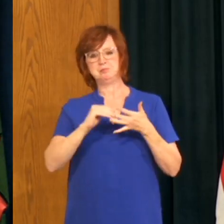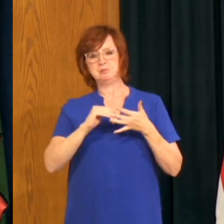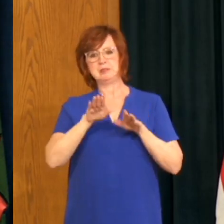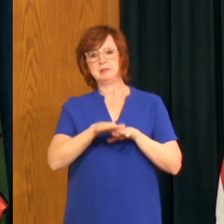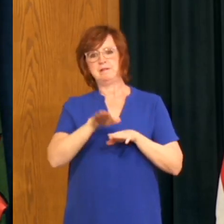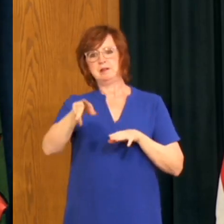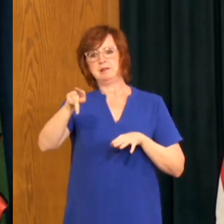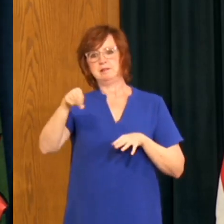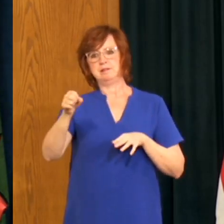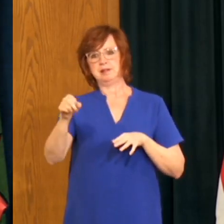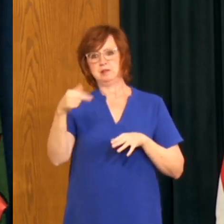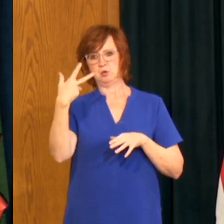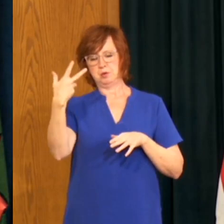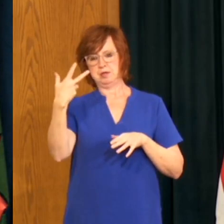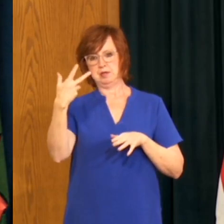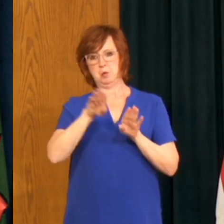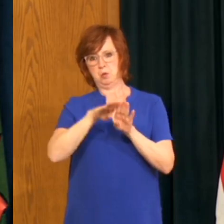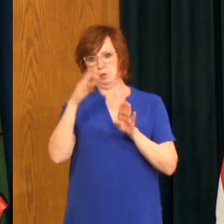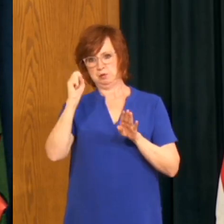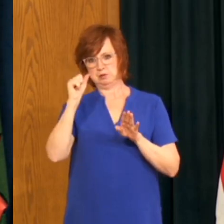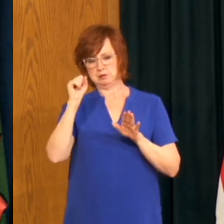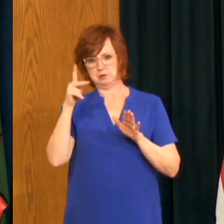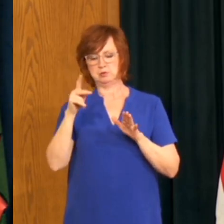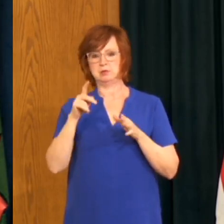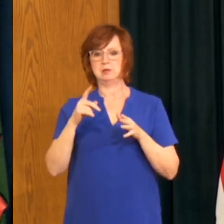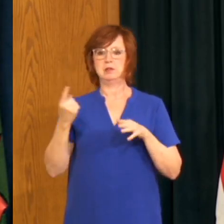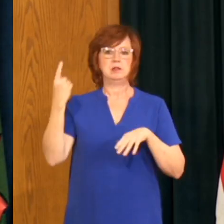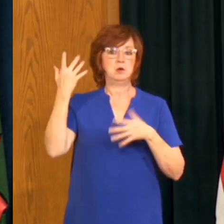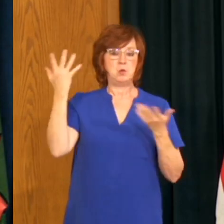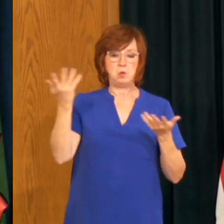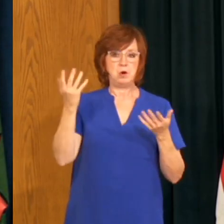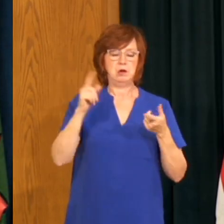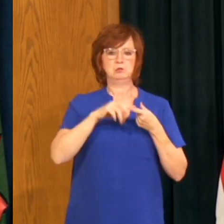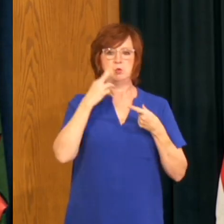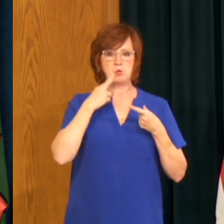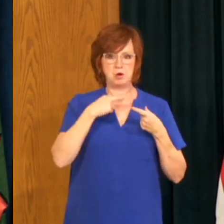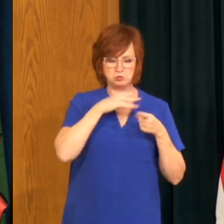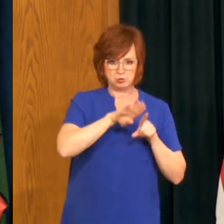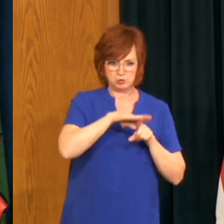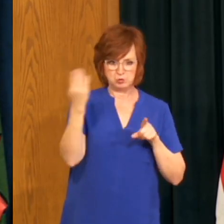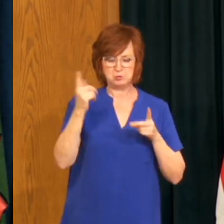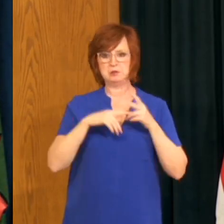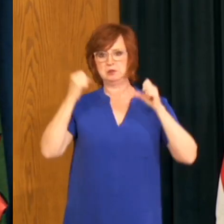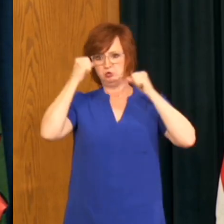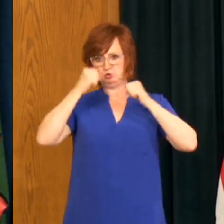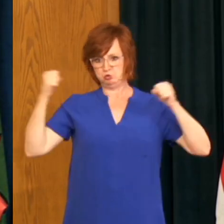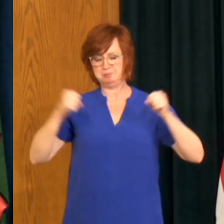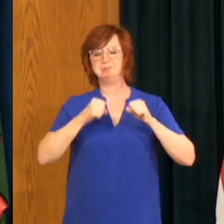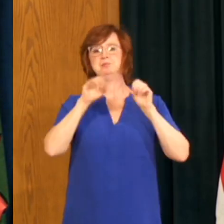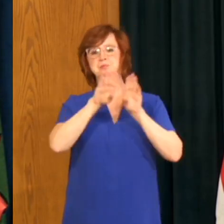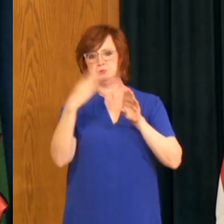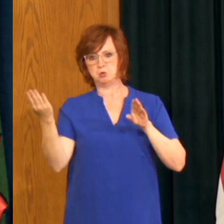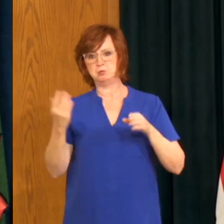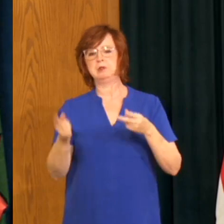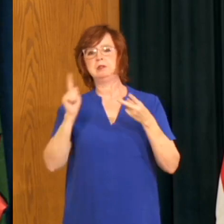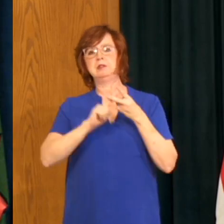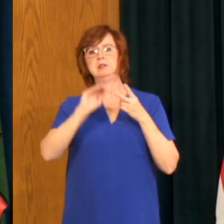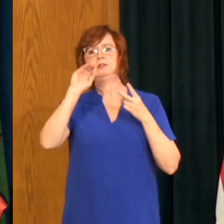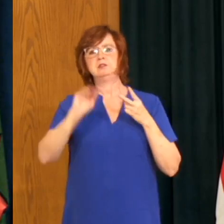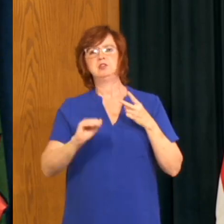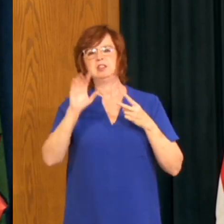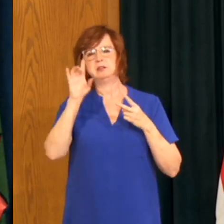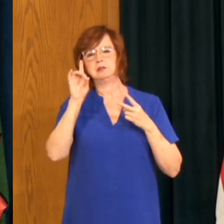plan. This means that today restaurants are open for business, gyms are open for business,